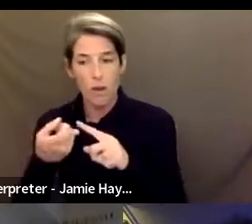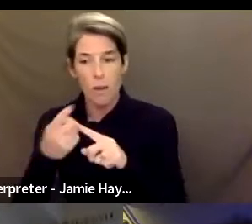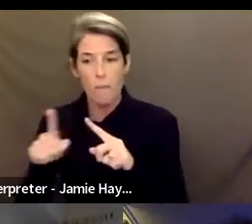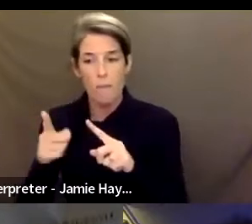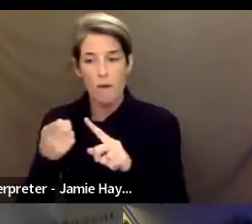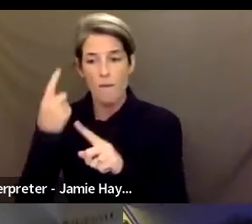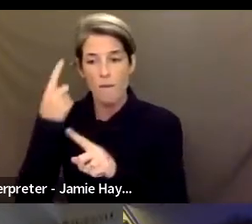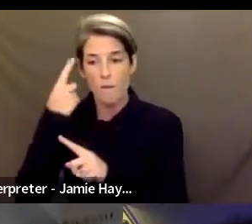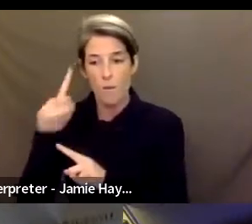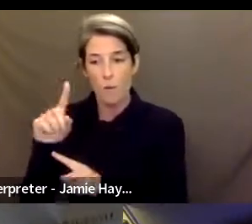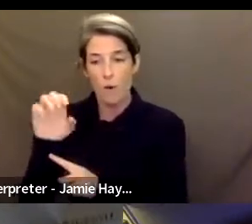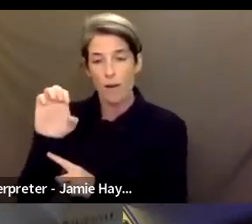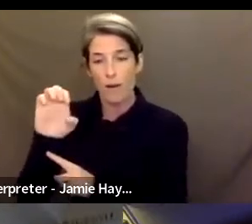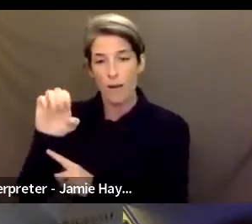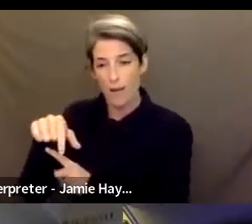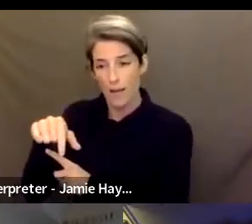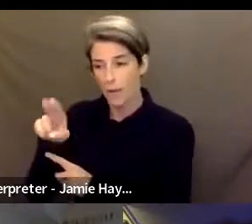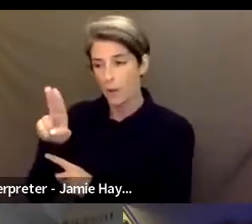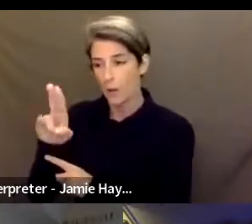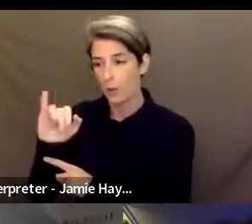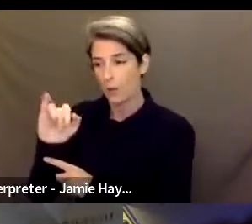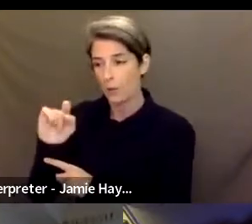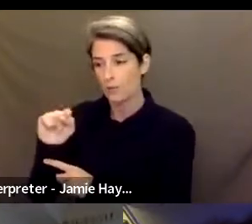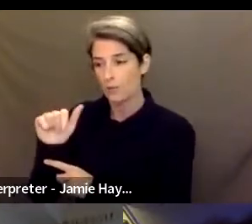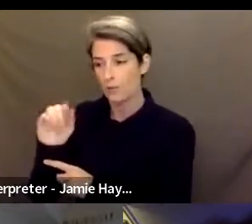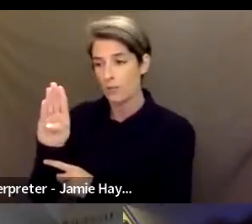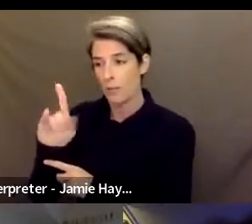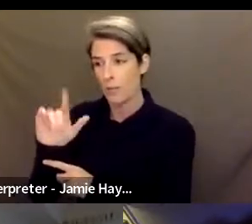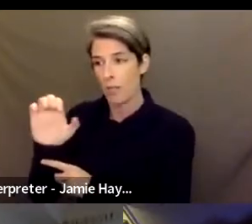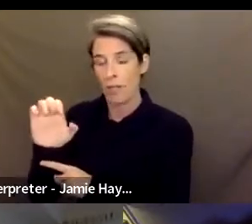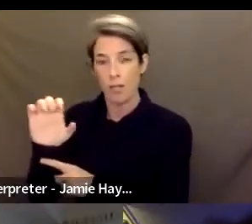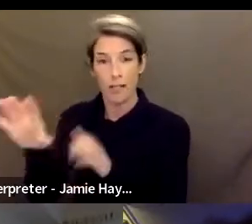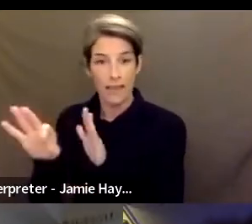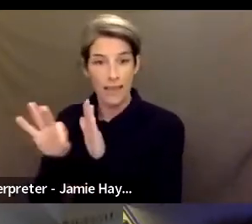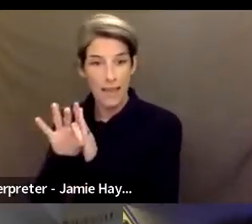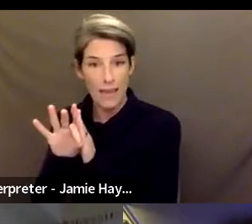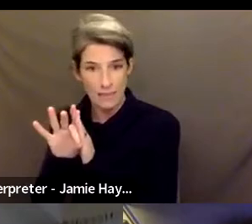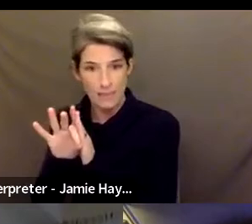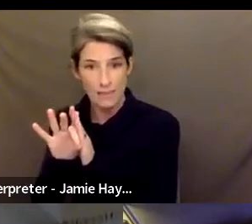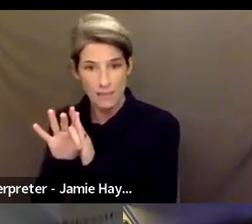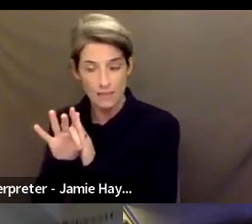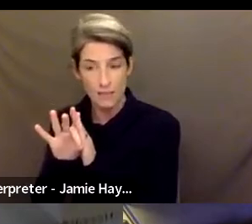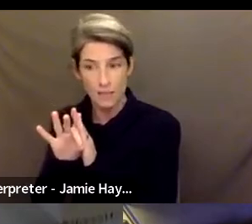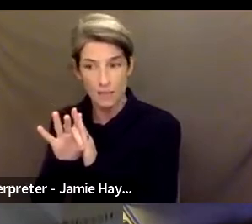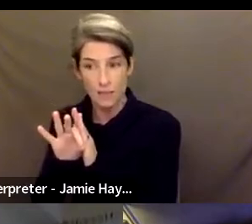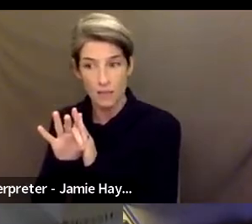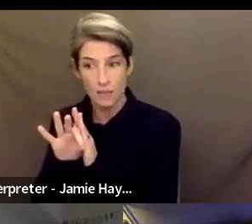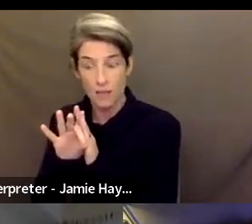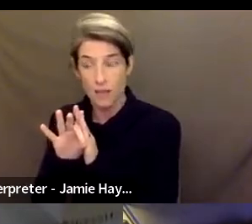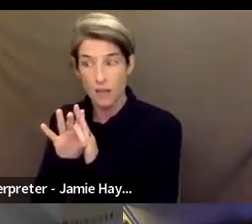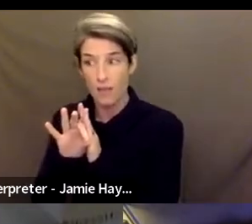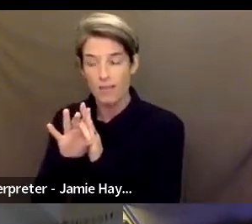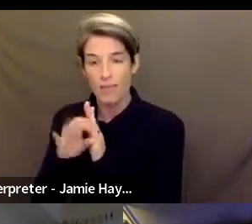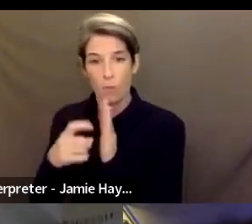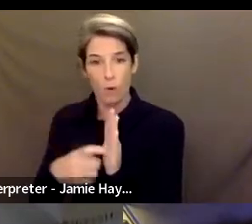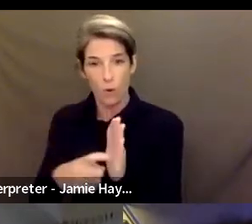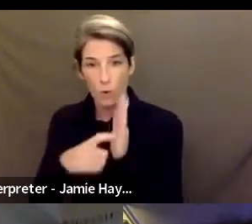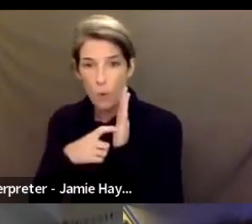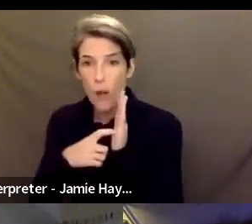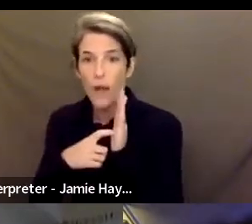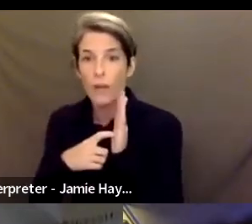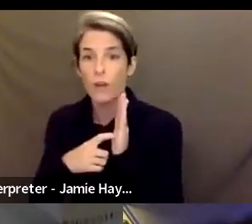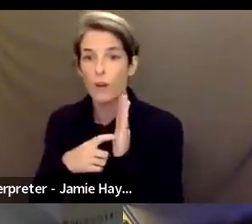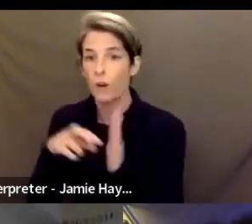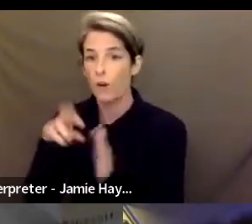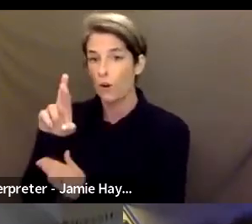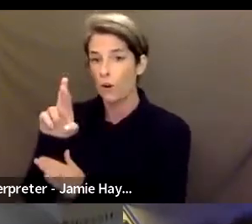just, like being in the room for those projects that are going to require that type of reframing, how would